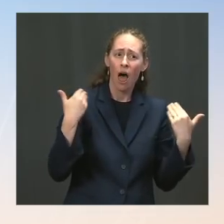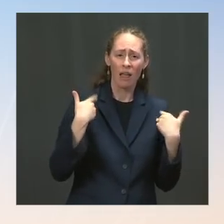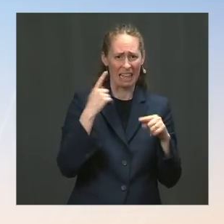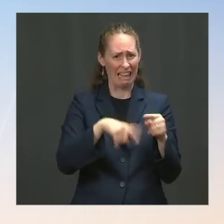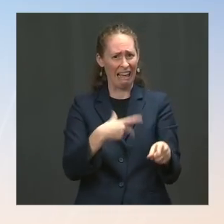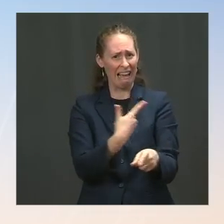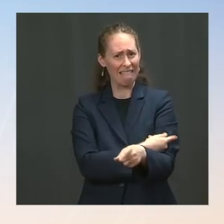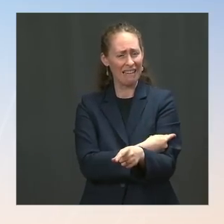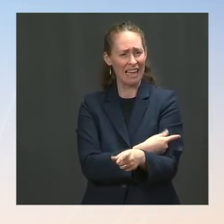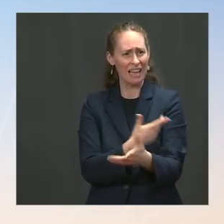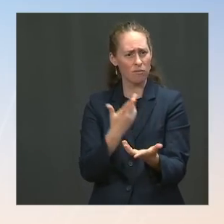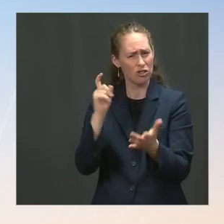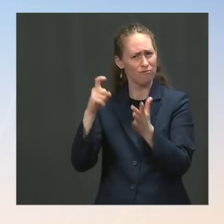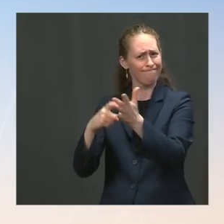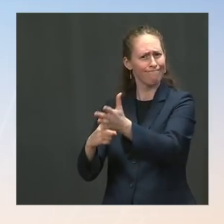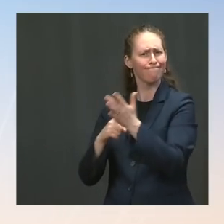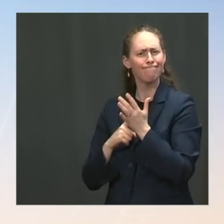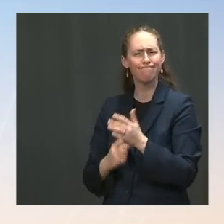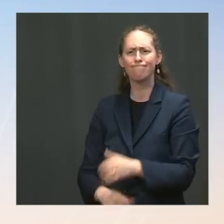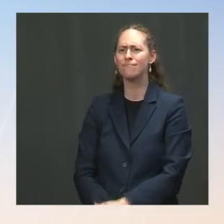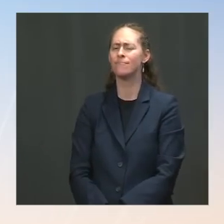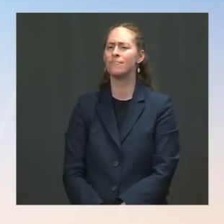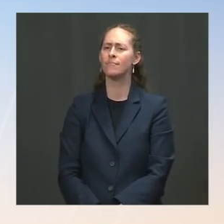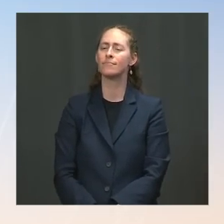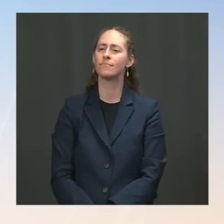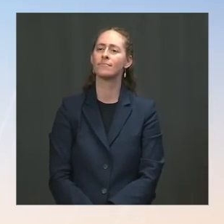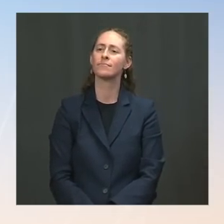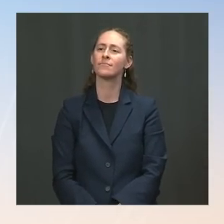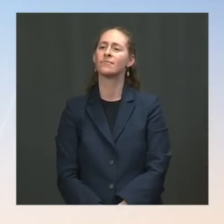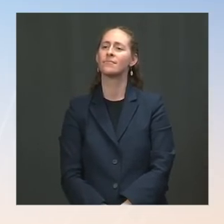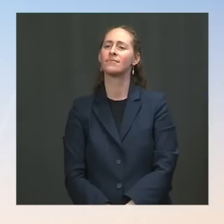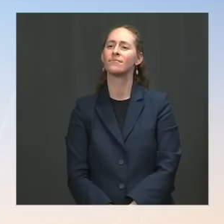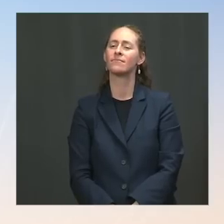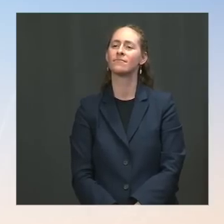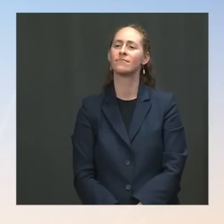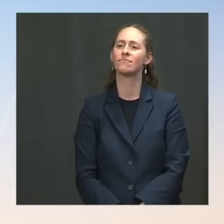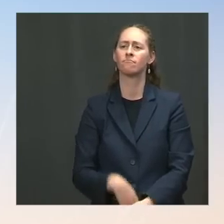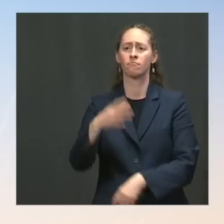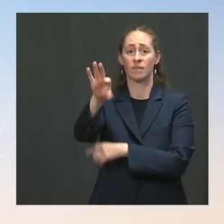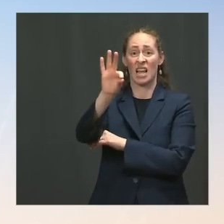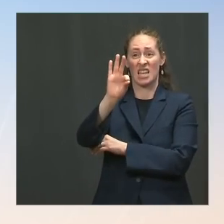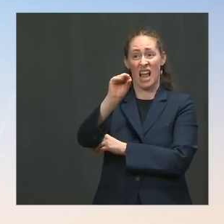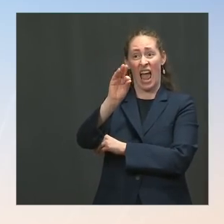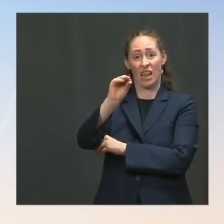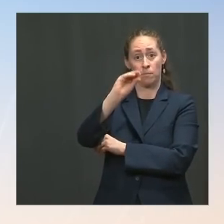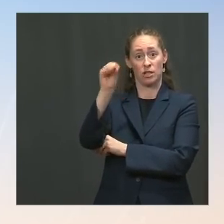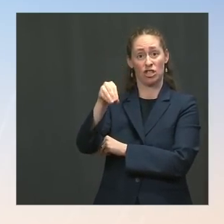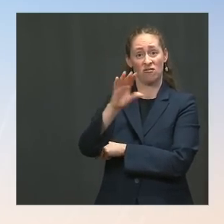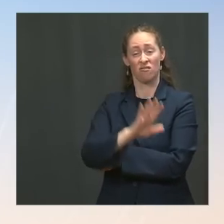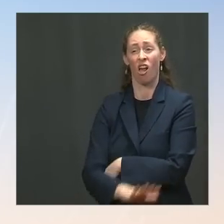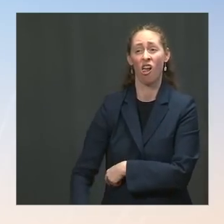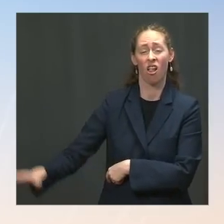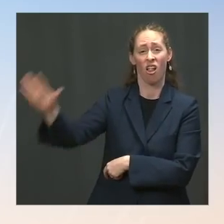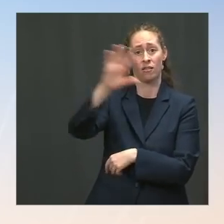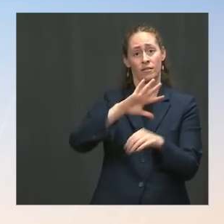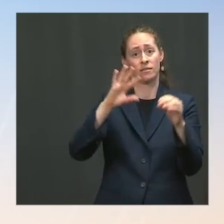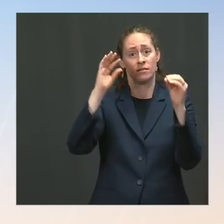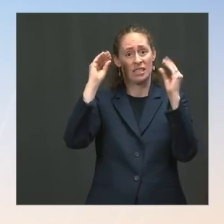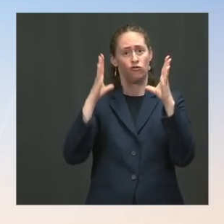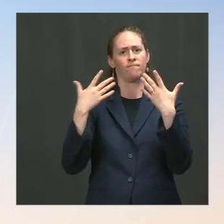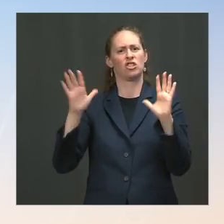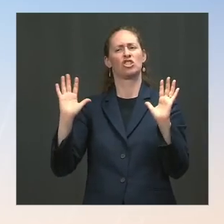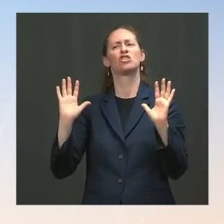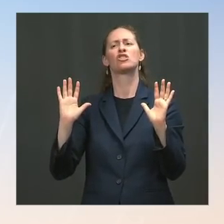know that 90%, it's probably higher now, of teachers, I should say, across the country are vaccinated. So it certainly has moved in the right